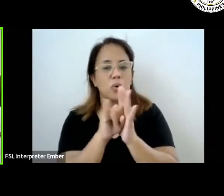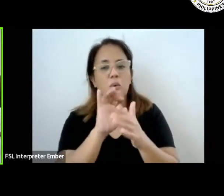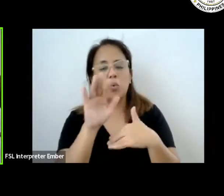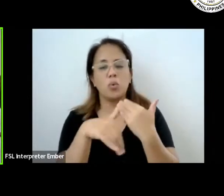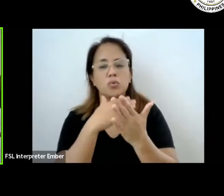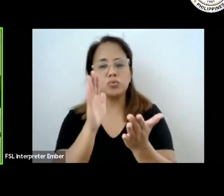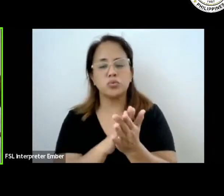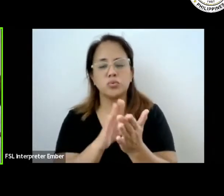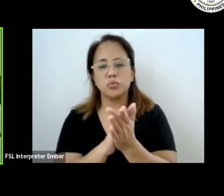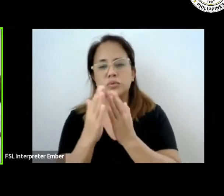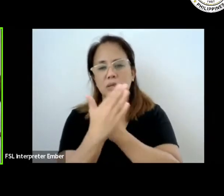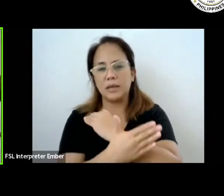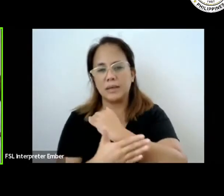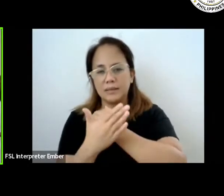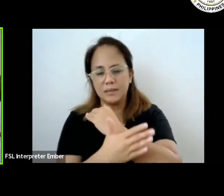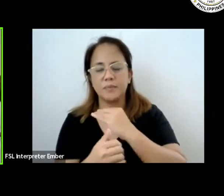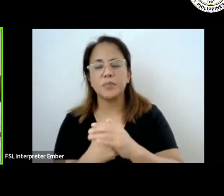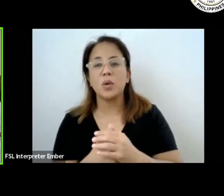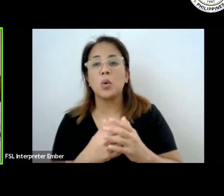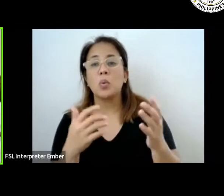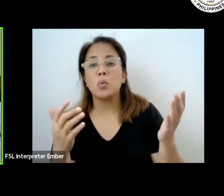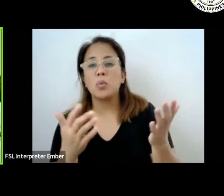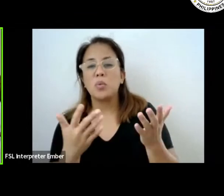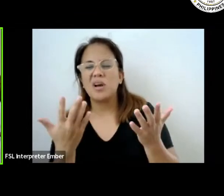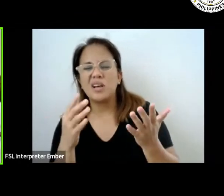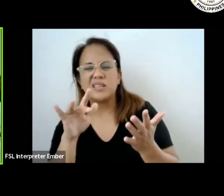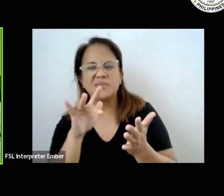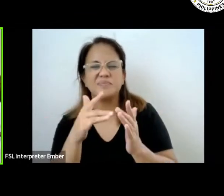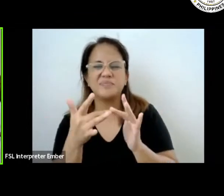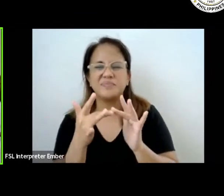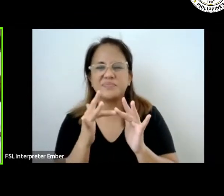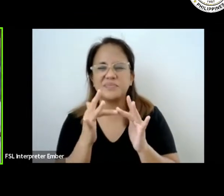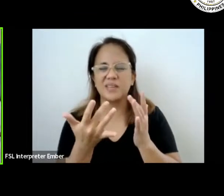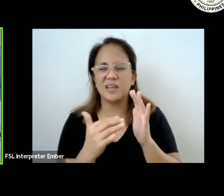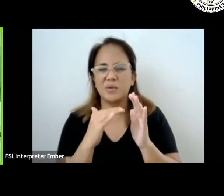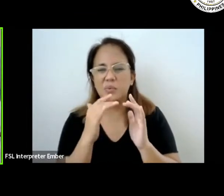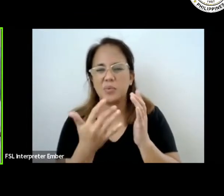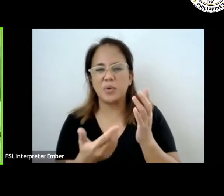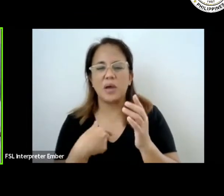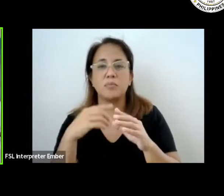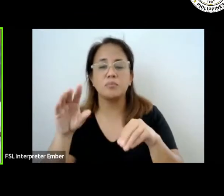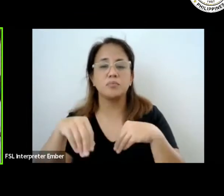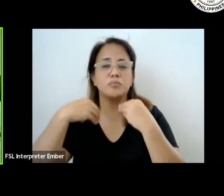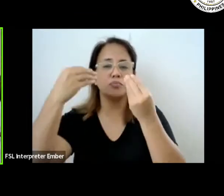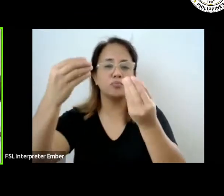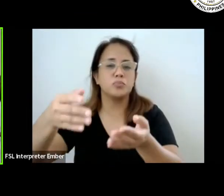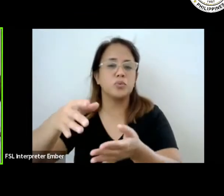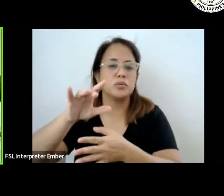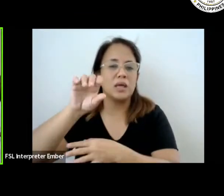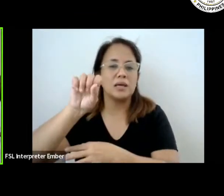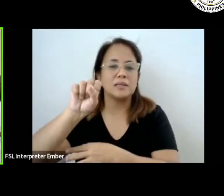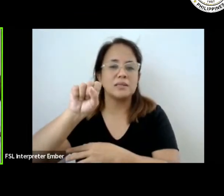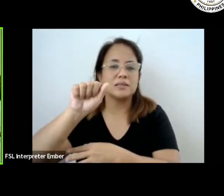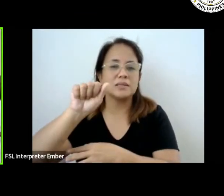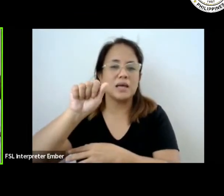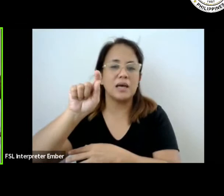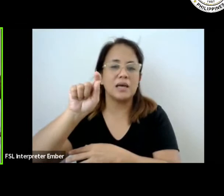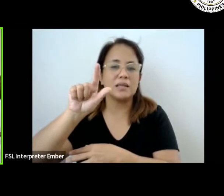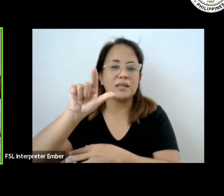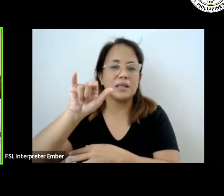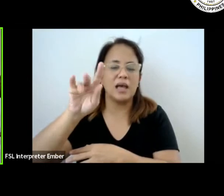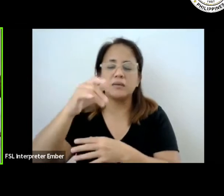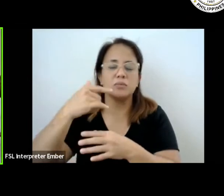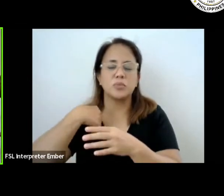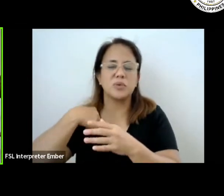country where there is least internet connectivity and put the satellites there as a priority, satellites or cell site for